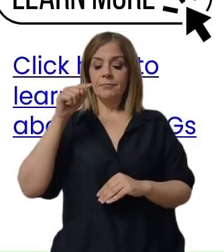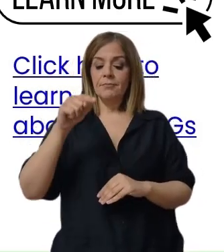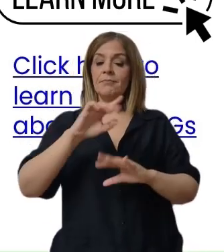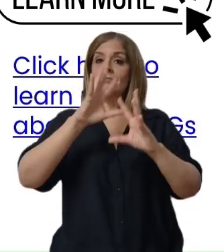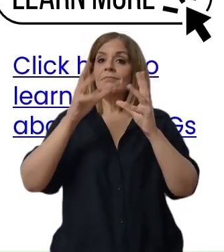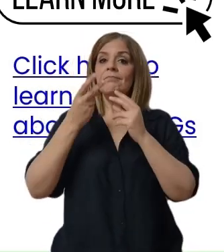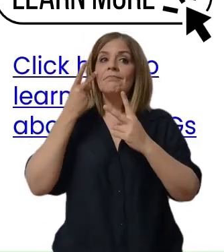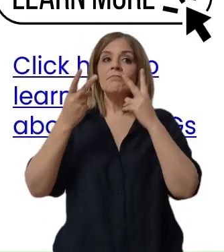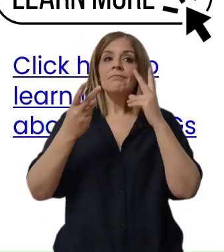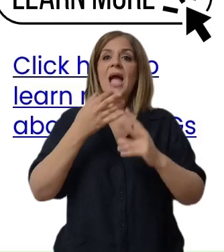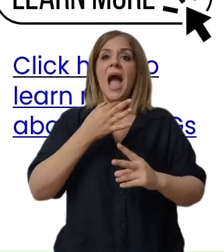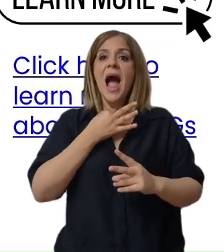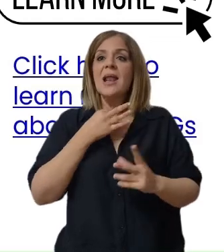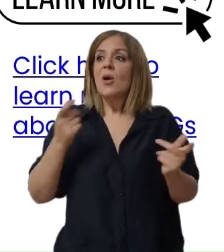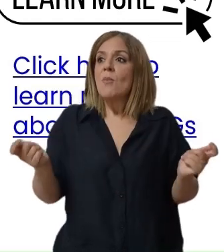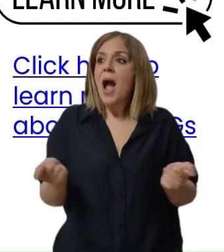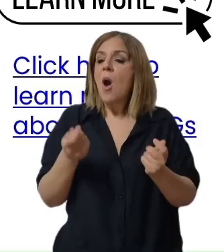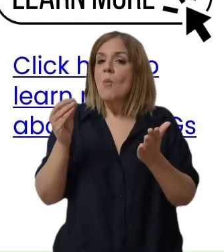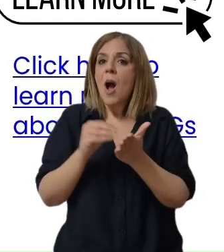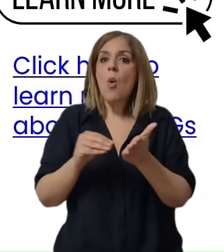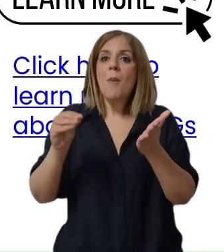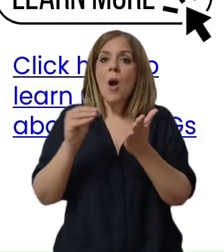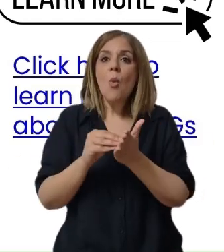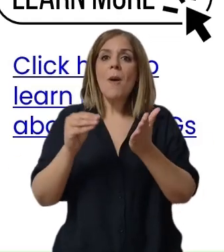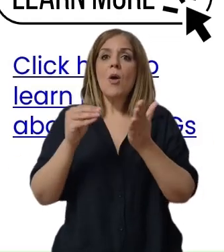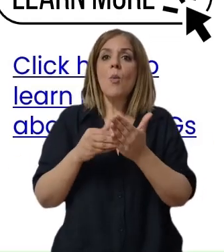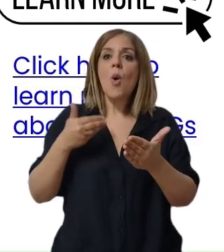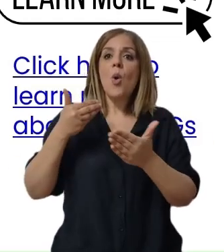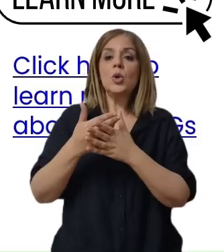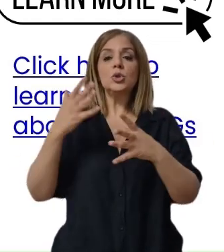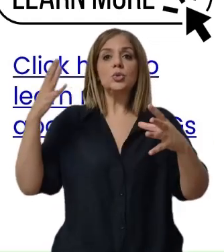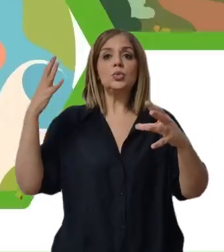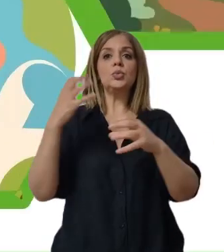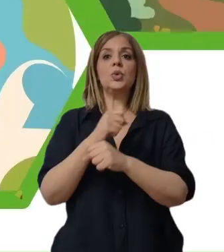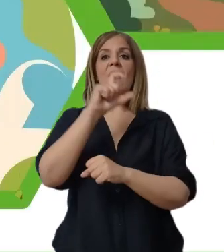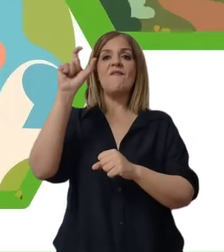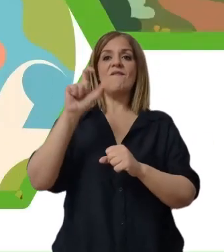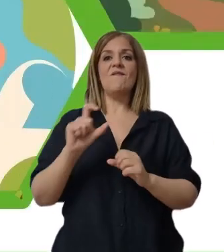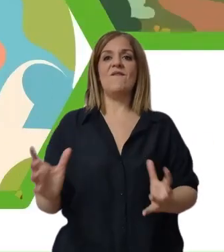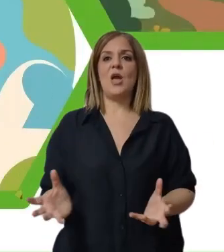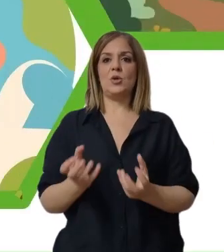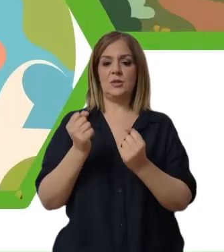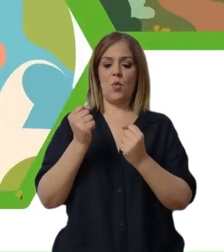overview of what it needs to be done in order to achieve sustainability.